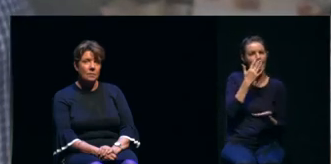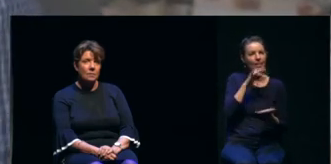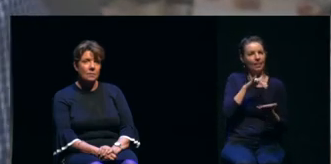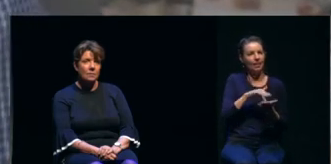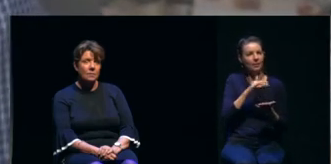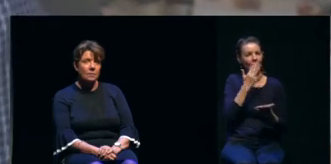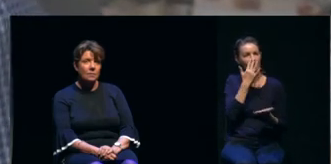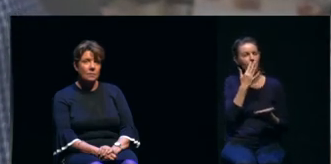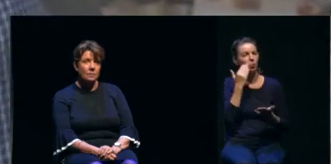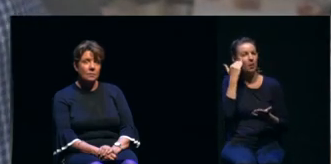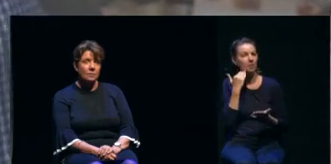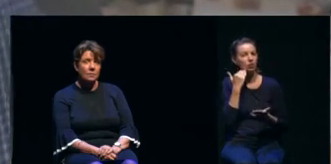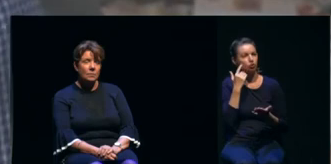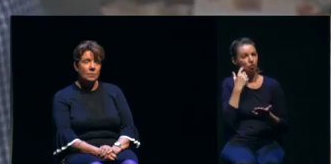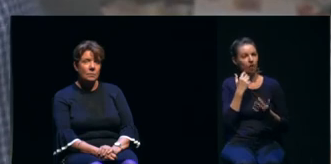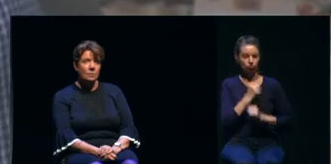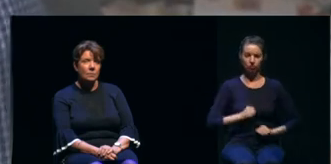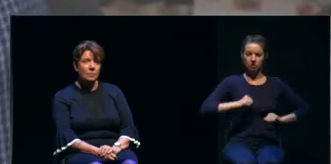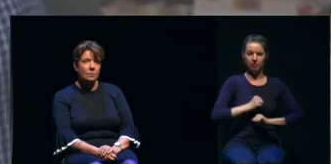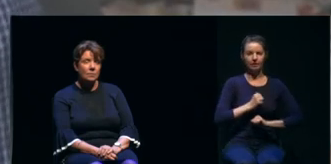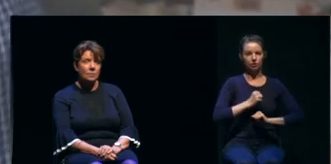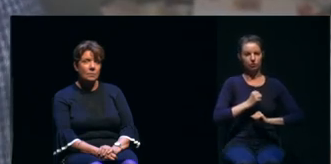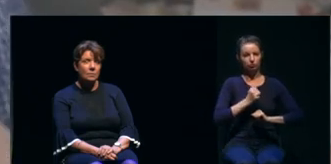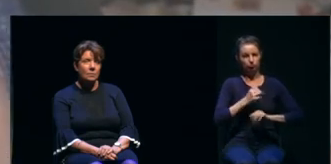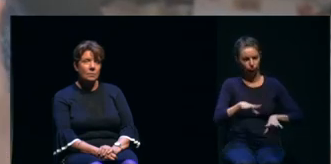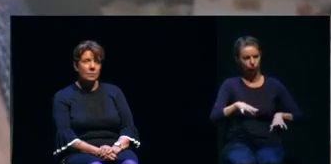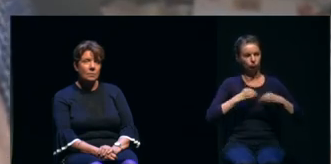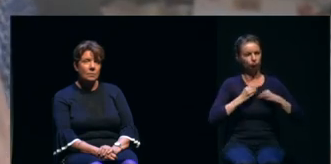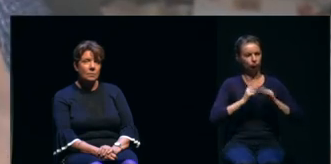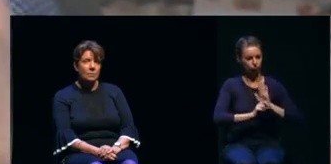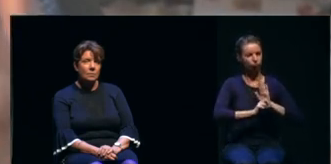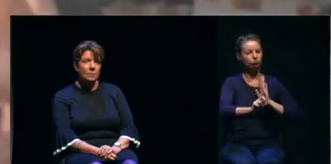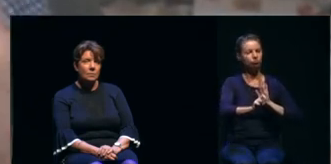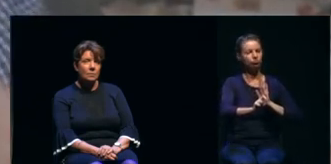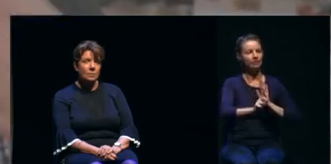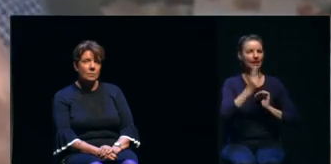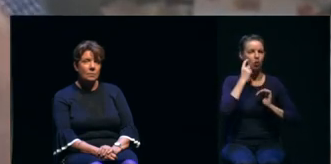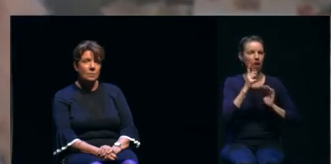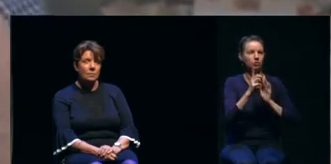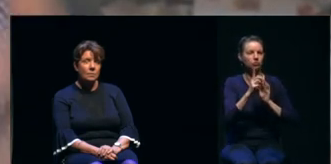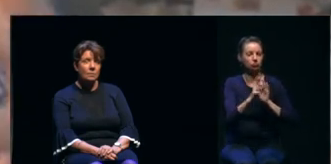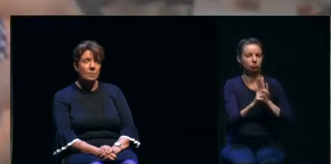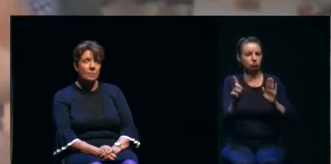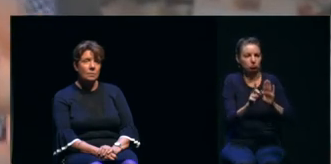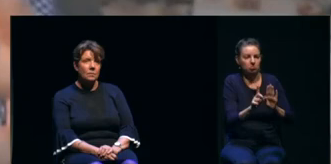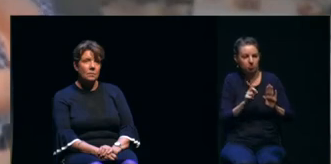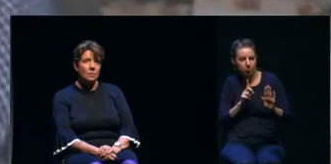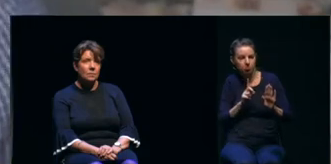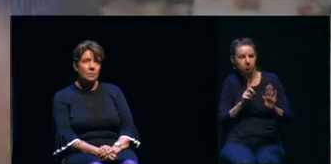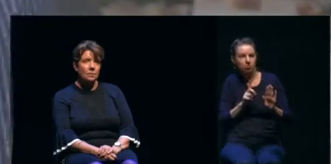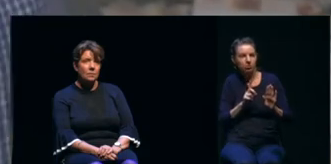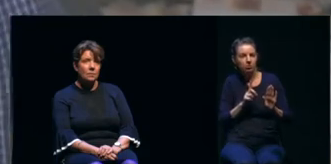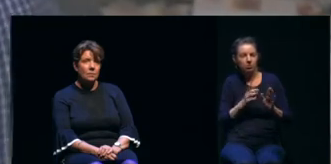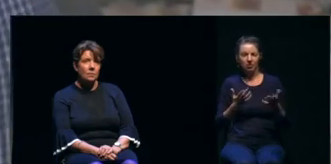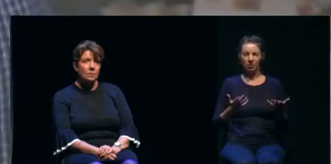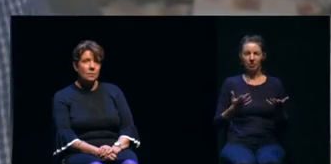so small and say nothing and be like, don't think about me, don't think about me. And that's because that's the space we give women and those jobs.